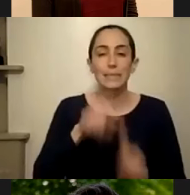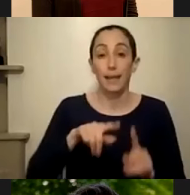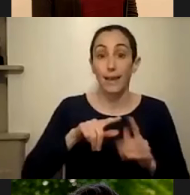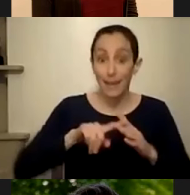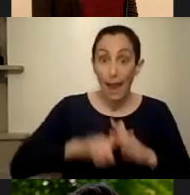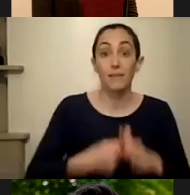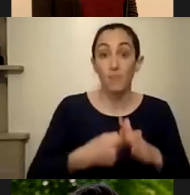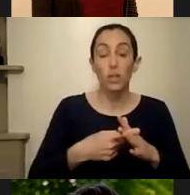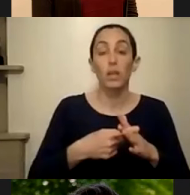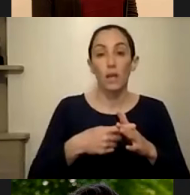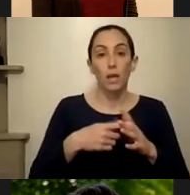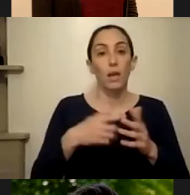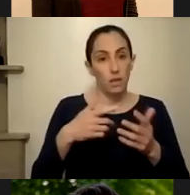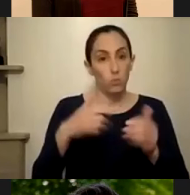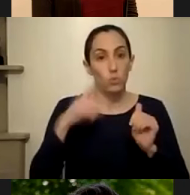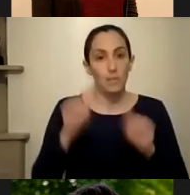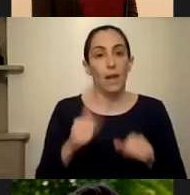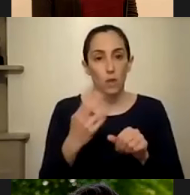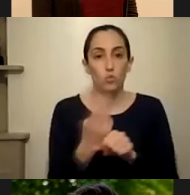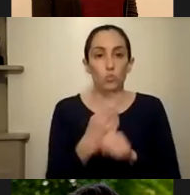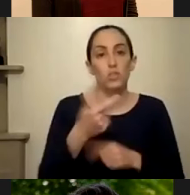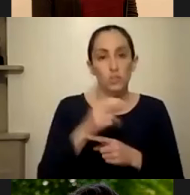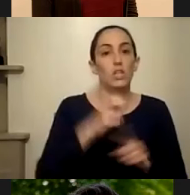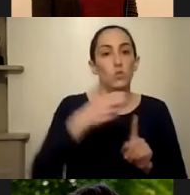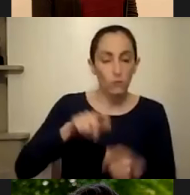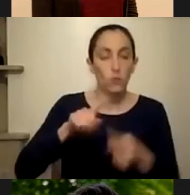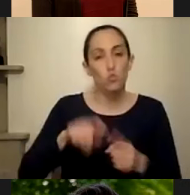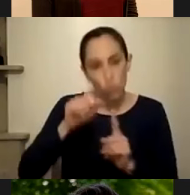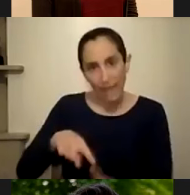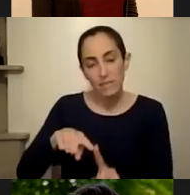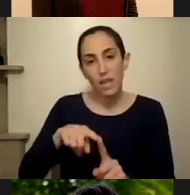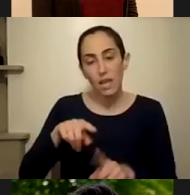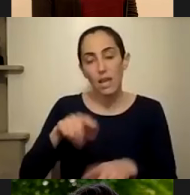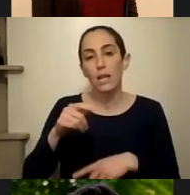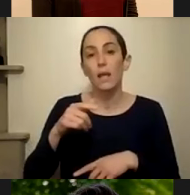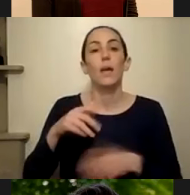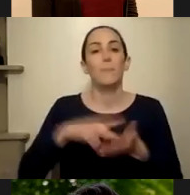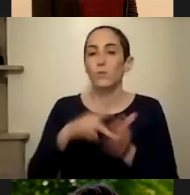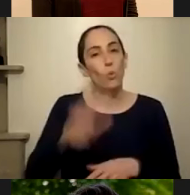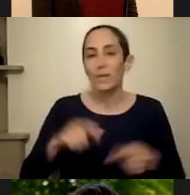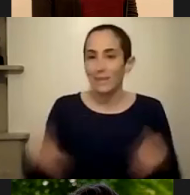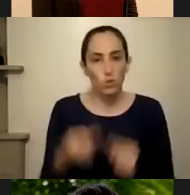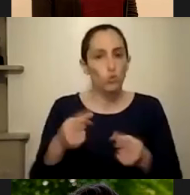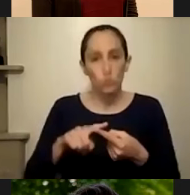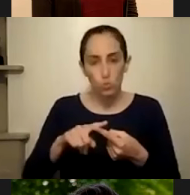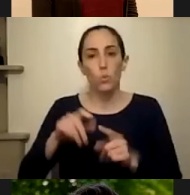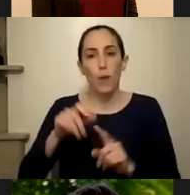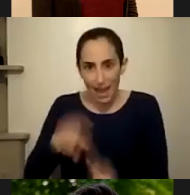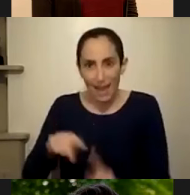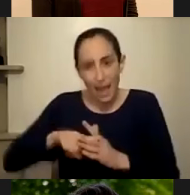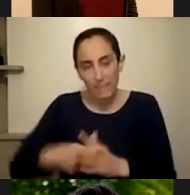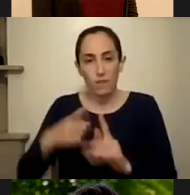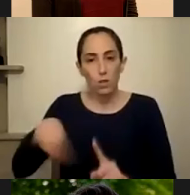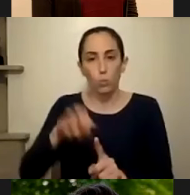we can do gene transfer, activate that signaling, and there is no need for injury to active motor glial cells. So then